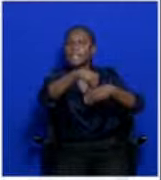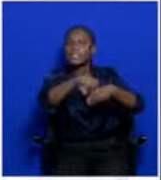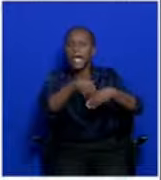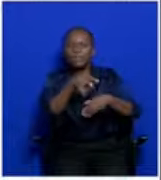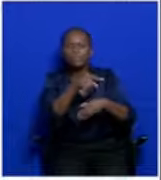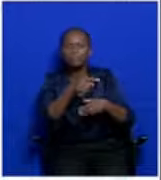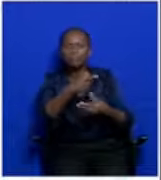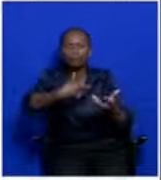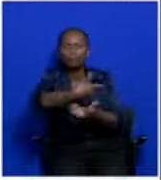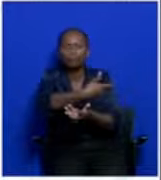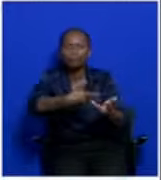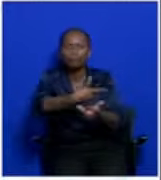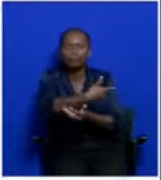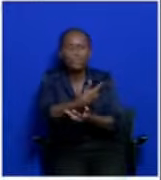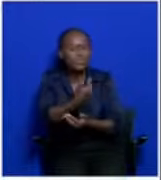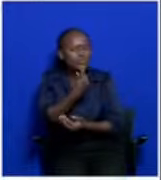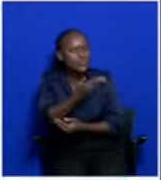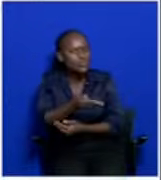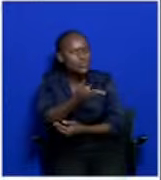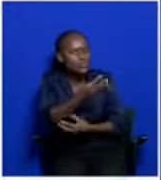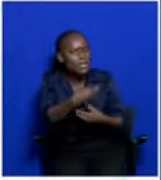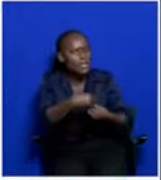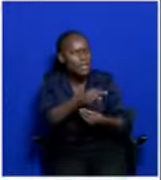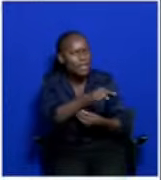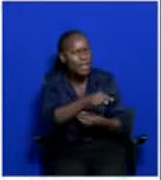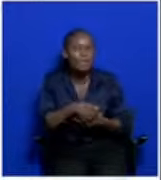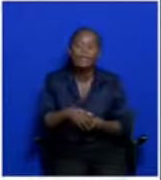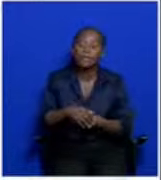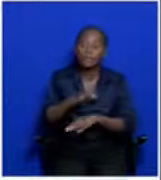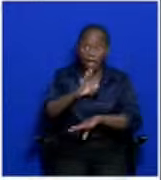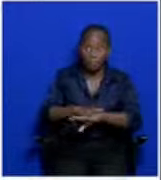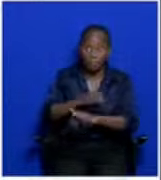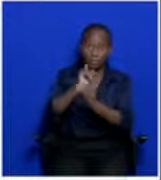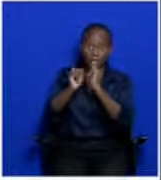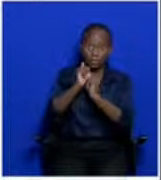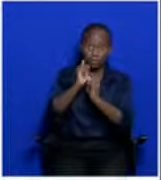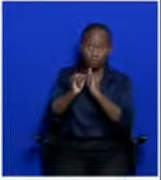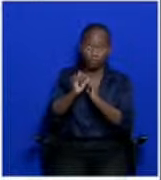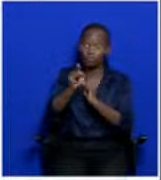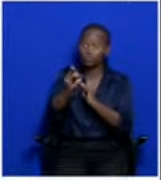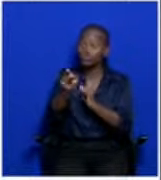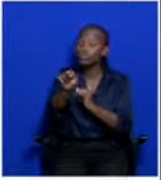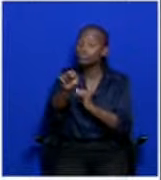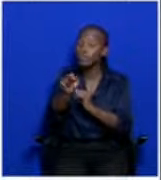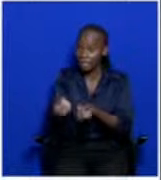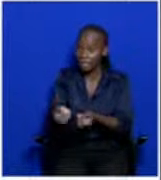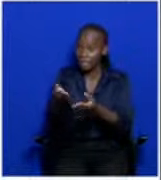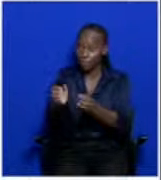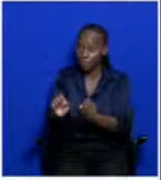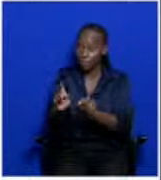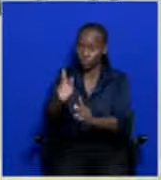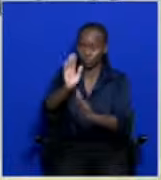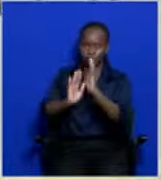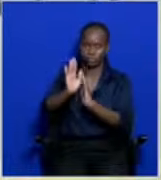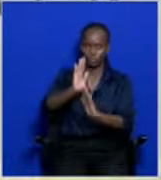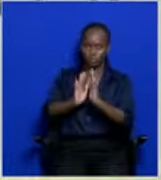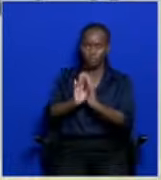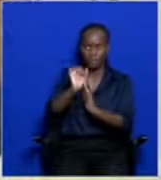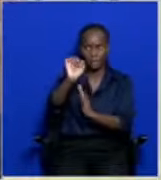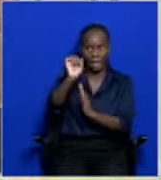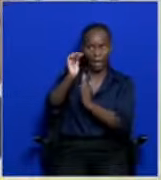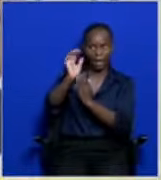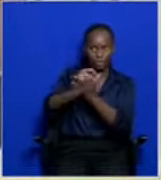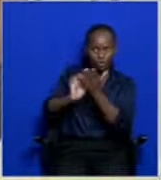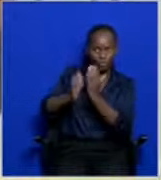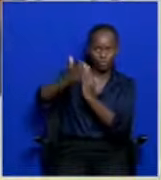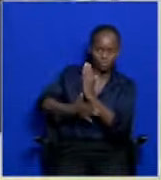giving him an opportunity, because my narrative, it was that even if I'm giving him an opportunity, even if